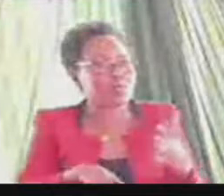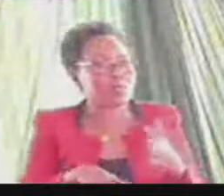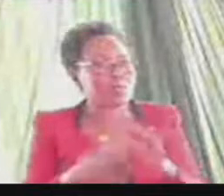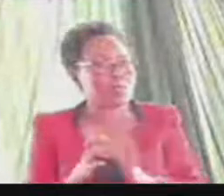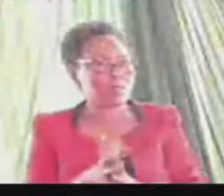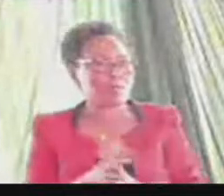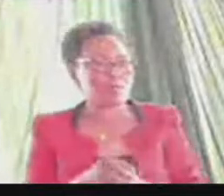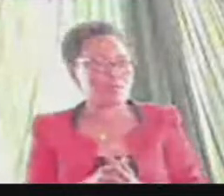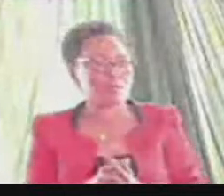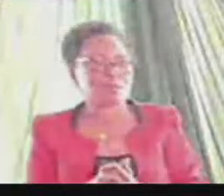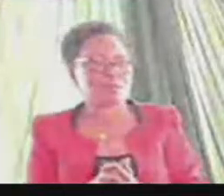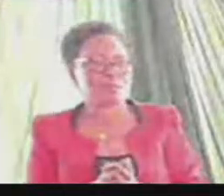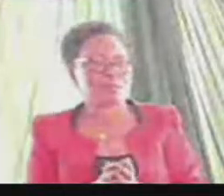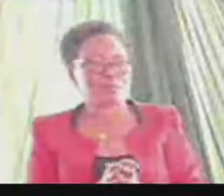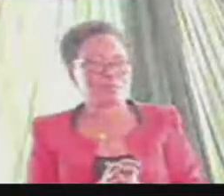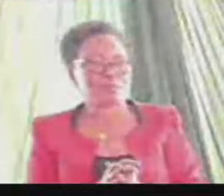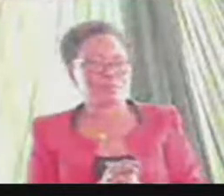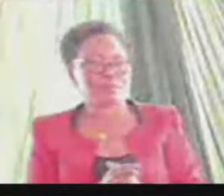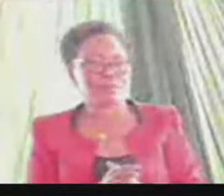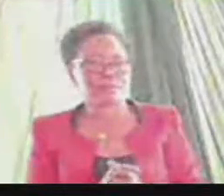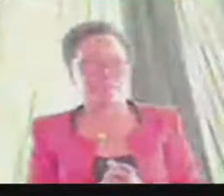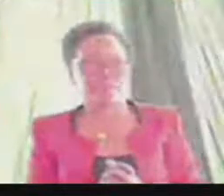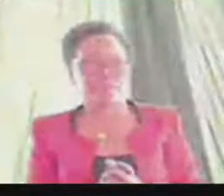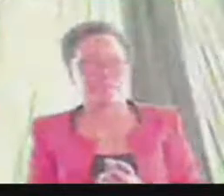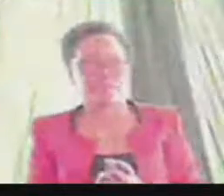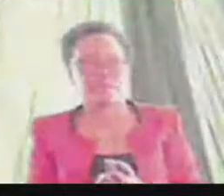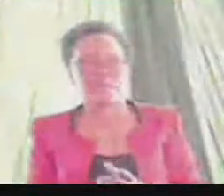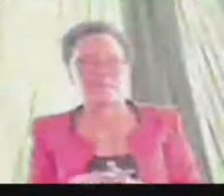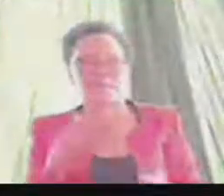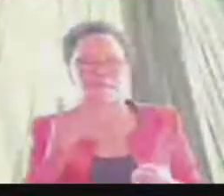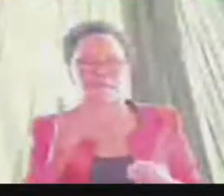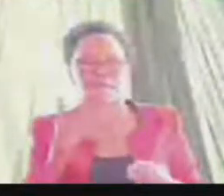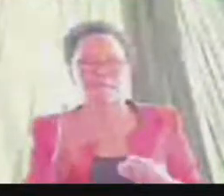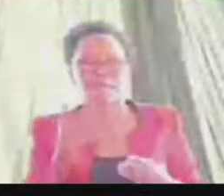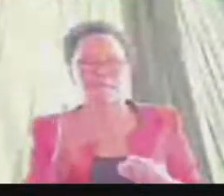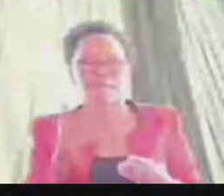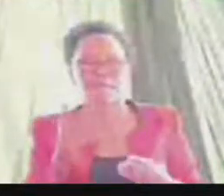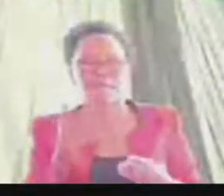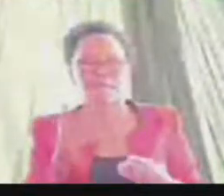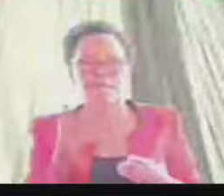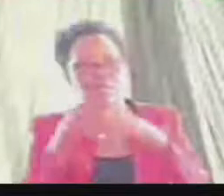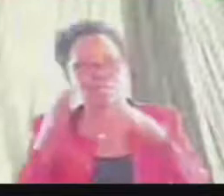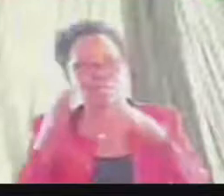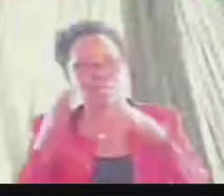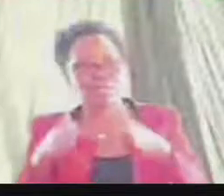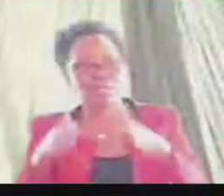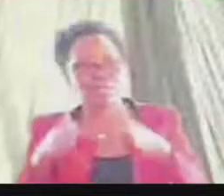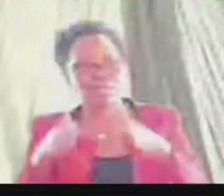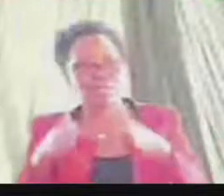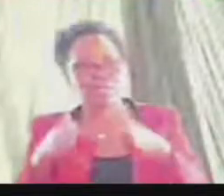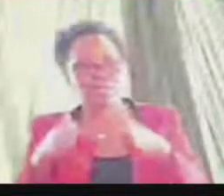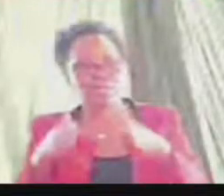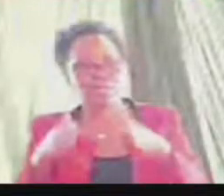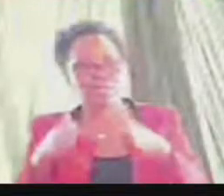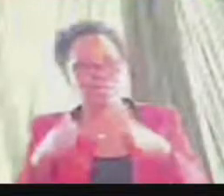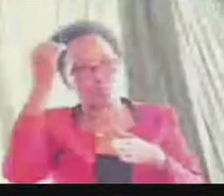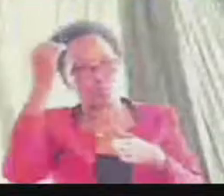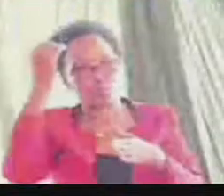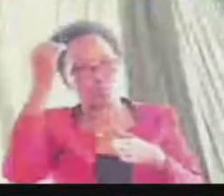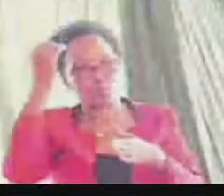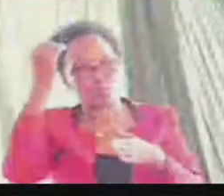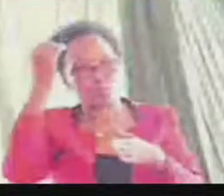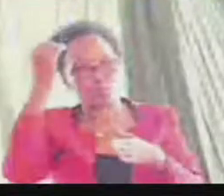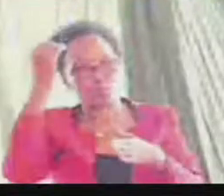Okay, thank you, Commissioner. As the head of the judiciary, because these things come to the limelight, they are not